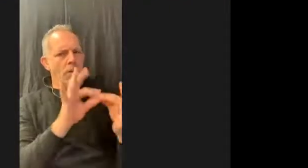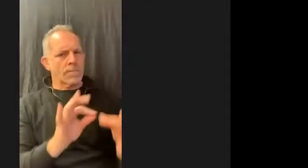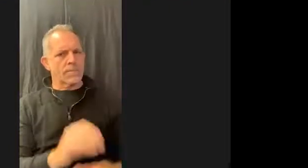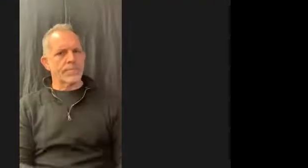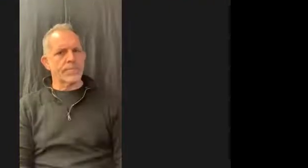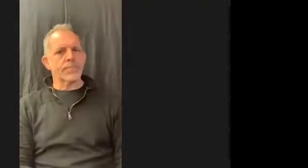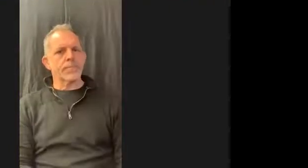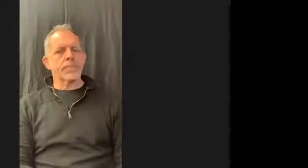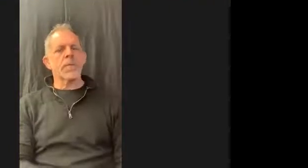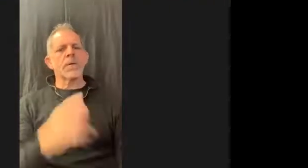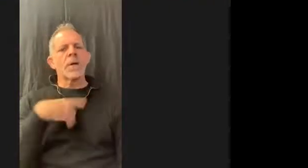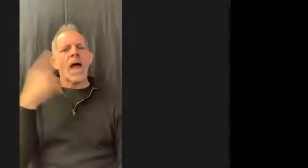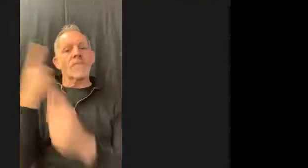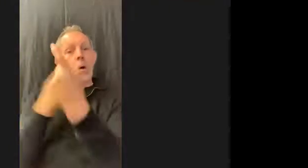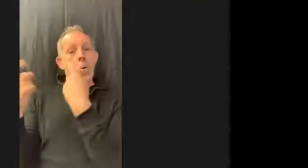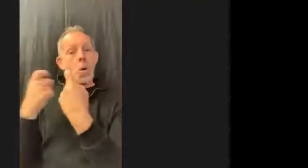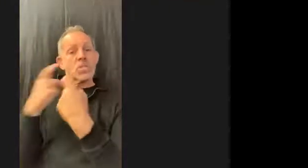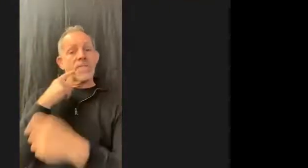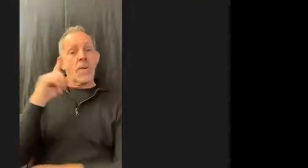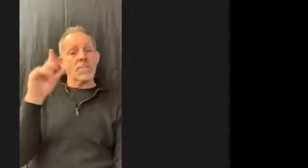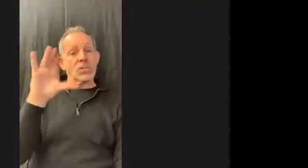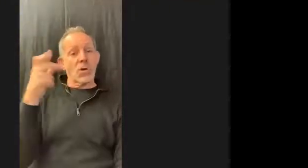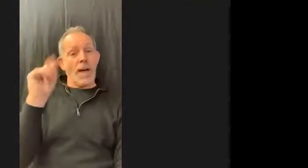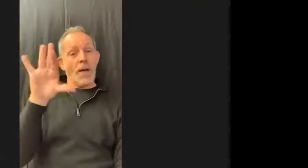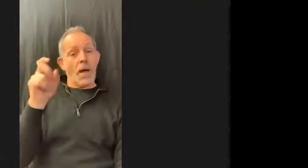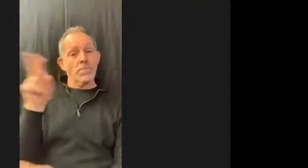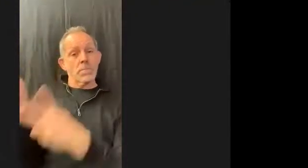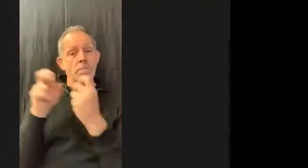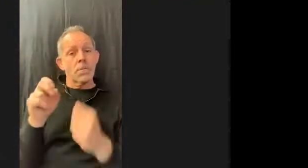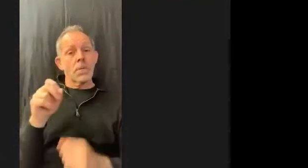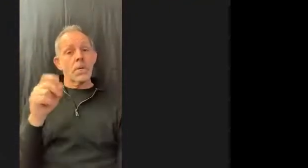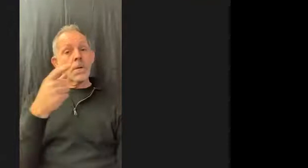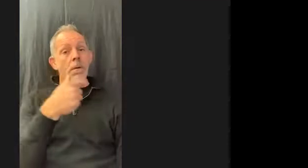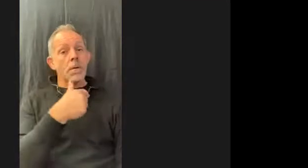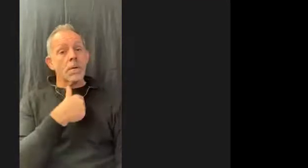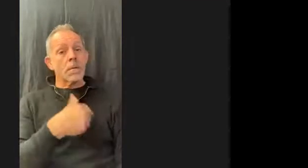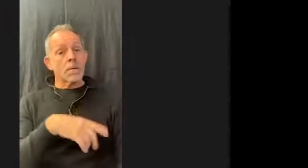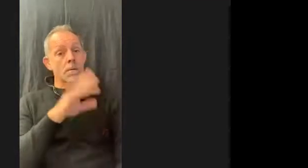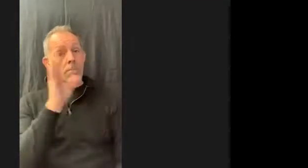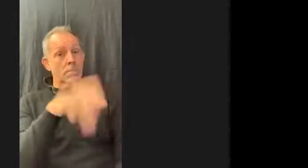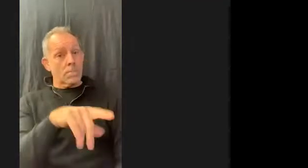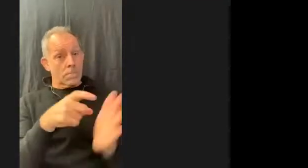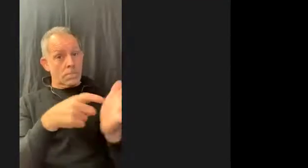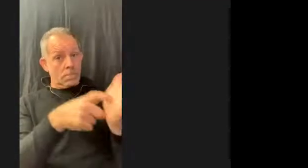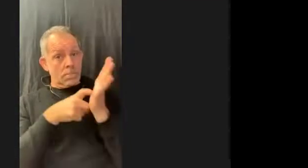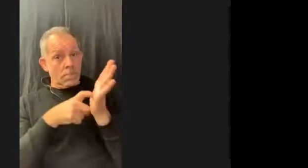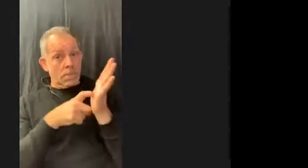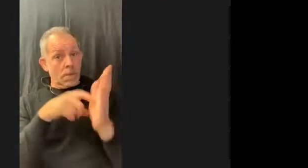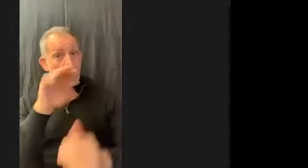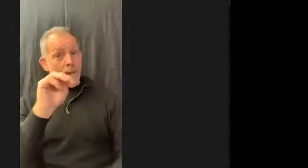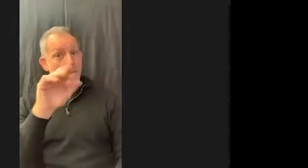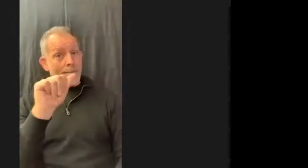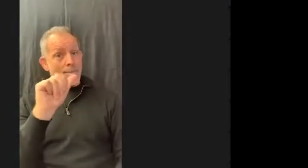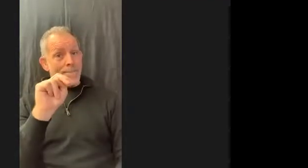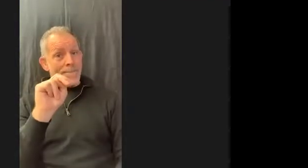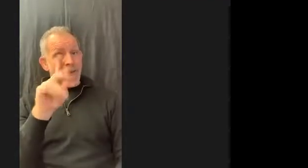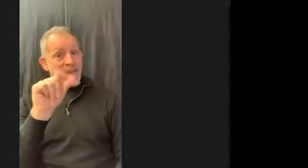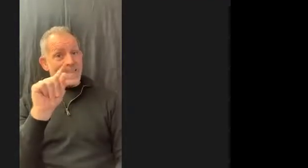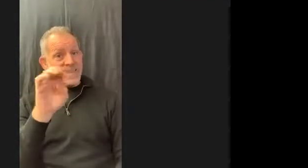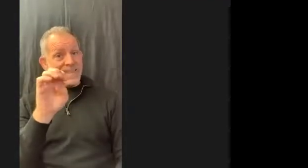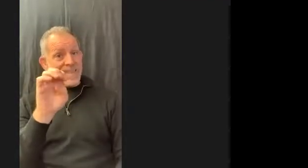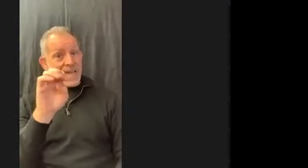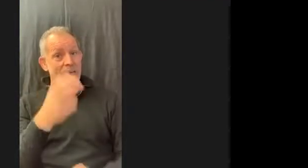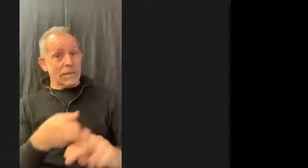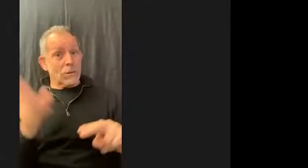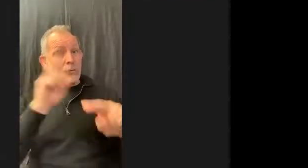county workers would help increase your rates? We've seen rates go up in King County, so I was curious if you thought this would be effective and if it's